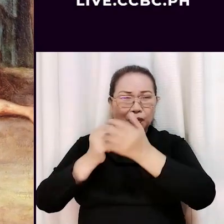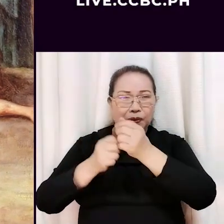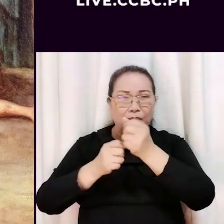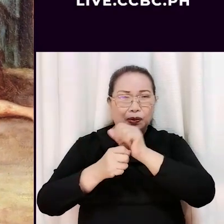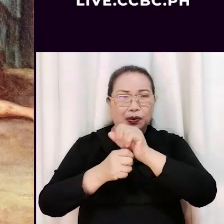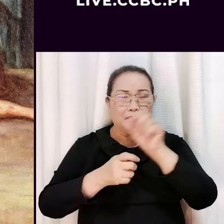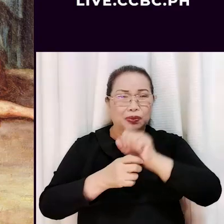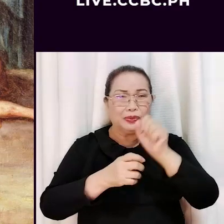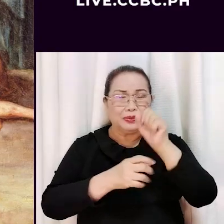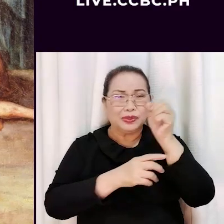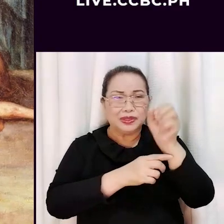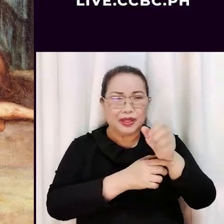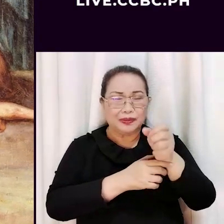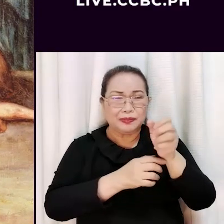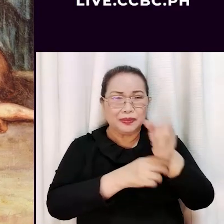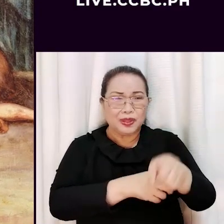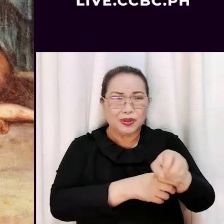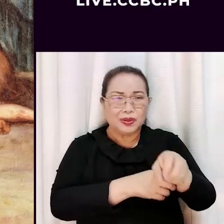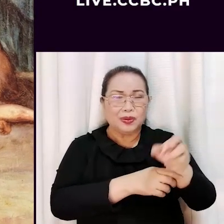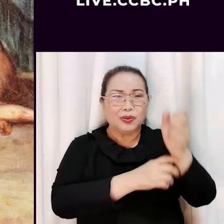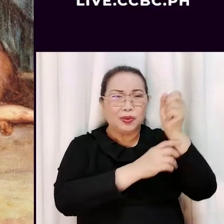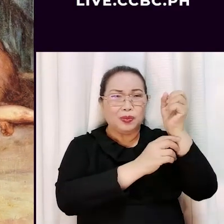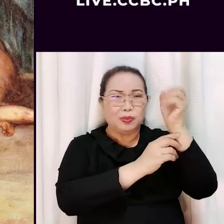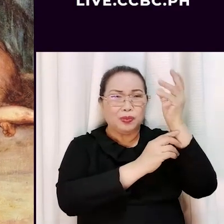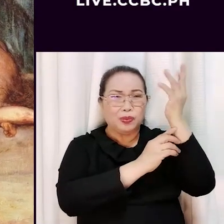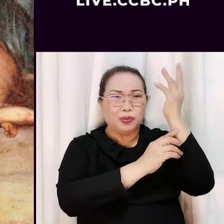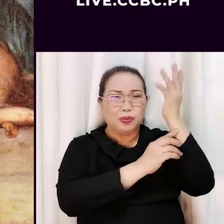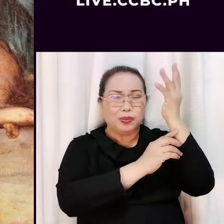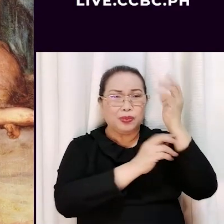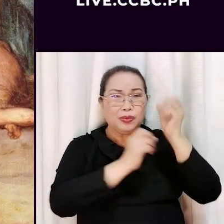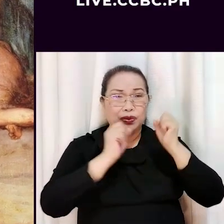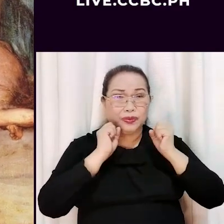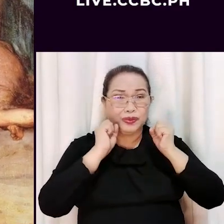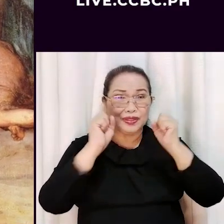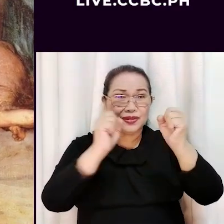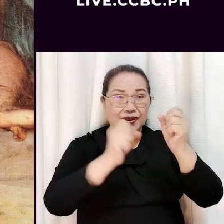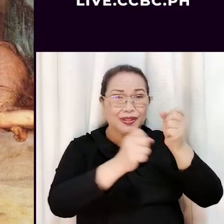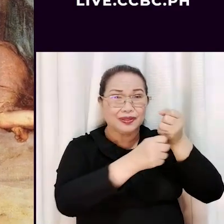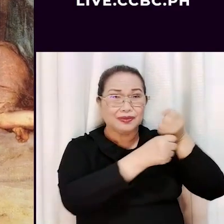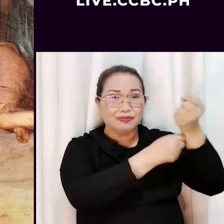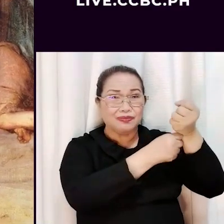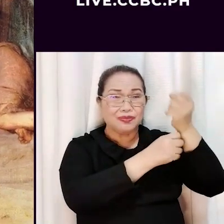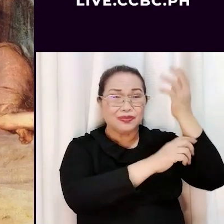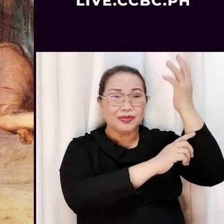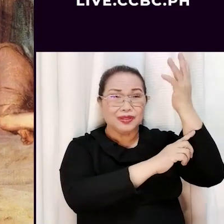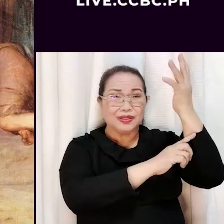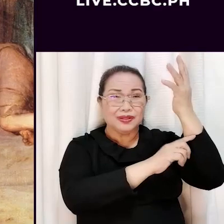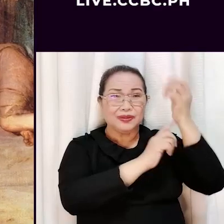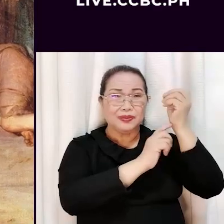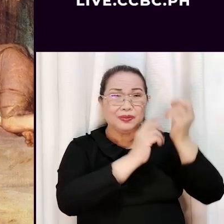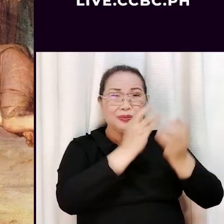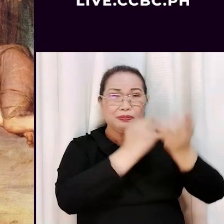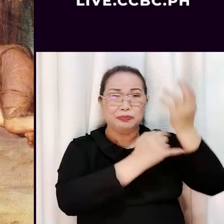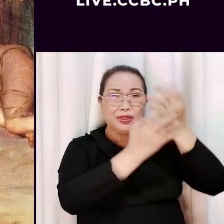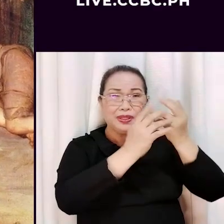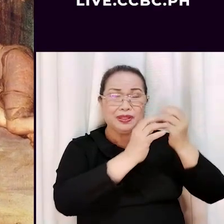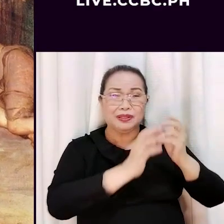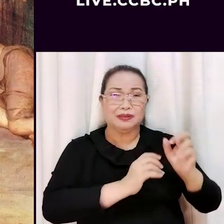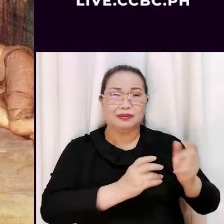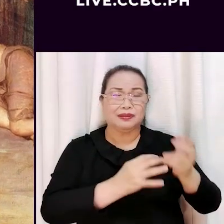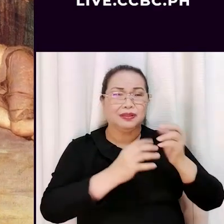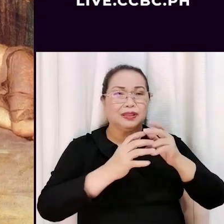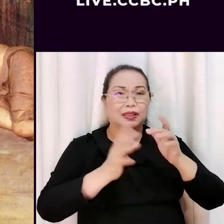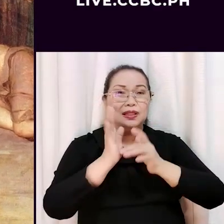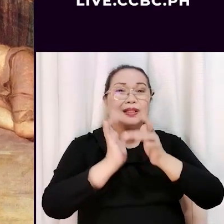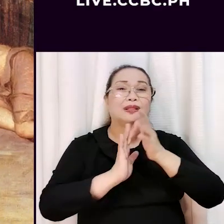as torch. No, they would put chemical in their bodies and burn them throughout the night